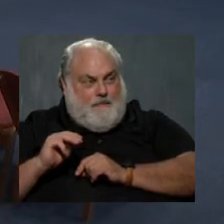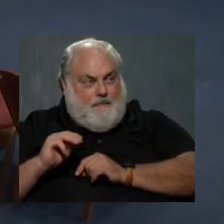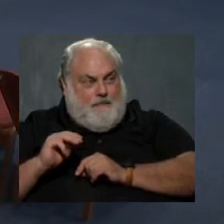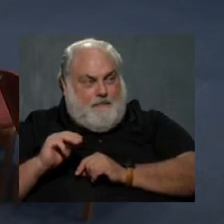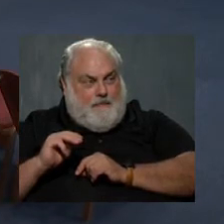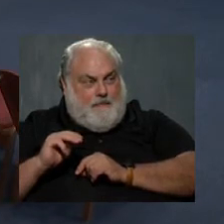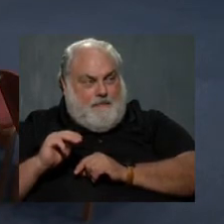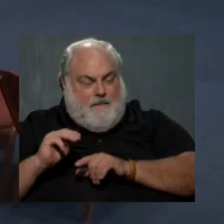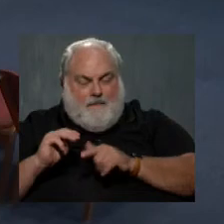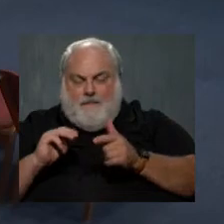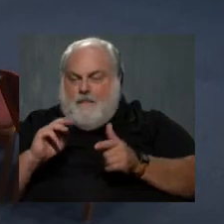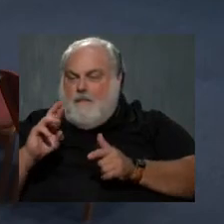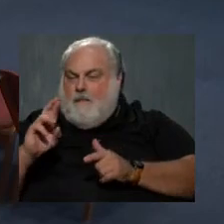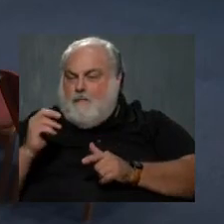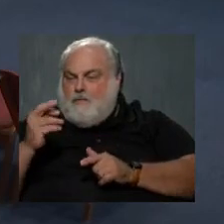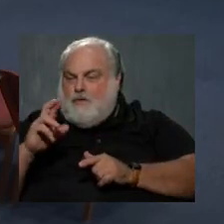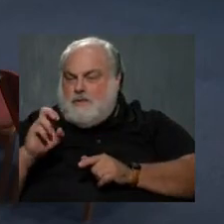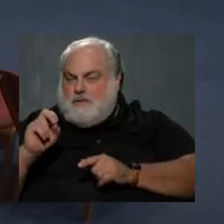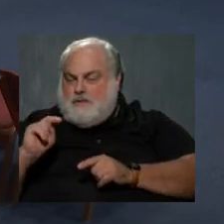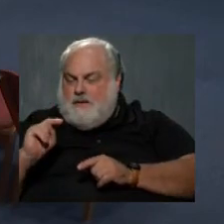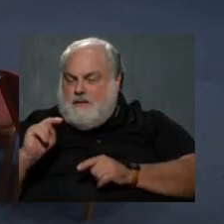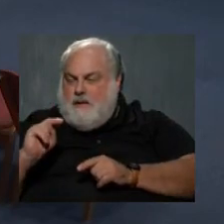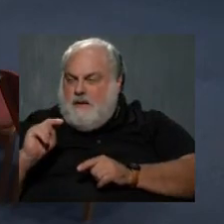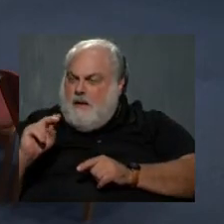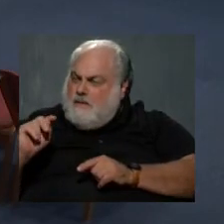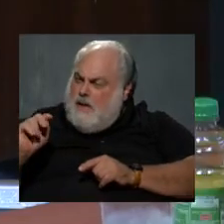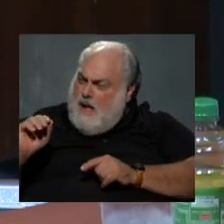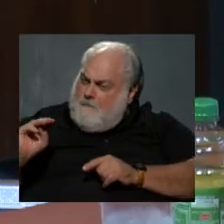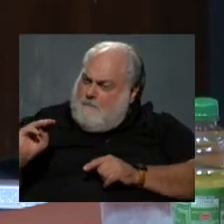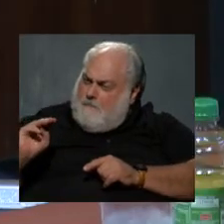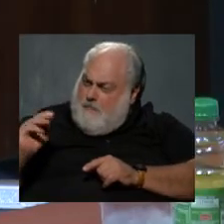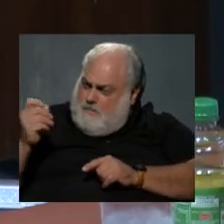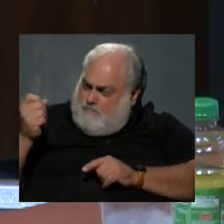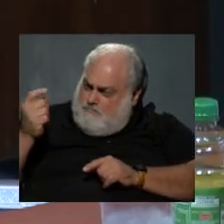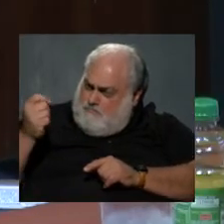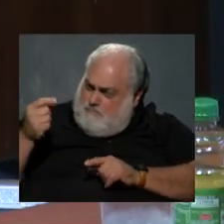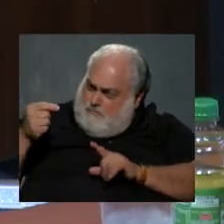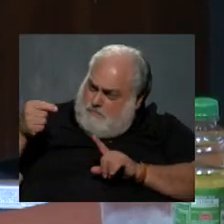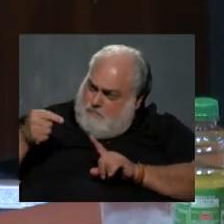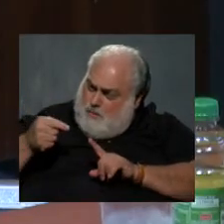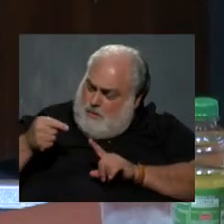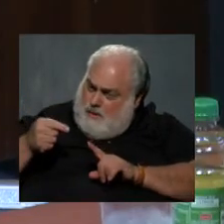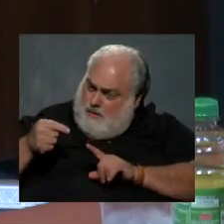So Director Tom, Richardson? Thank you, Vice Mayor. So, Tom, if I understood you correctly,